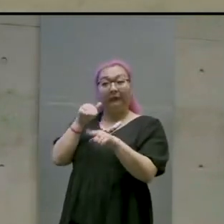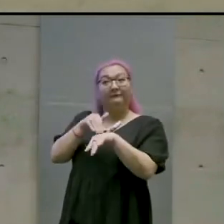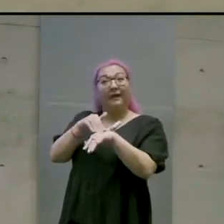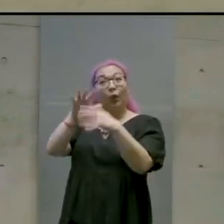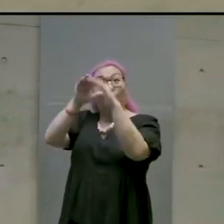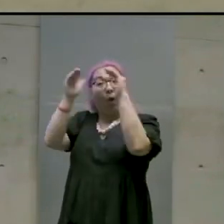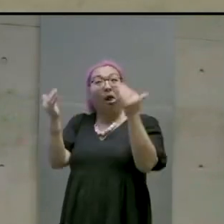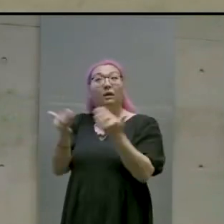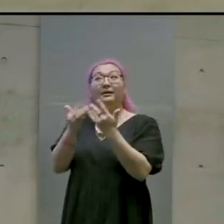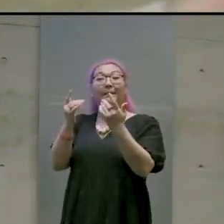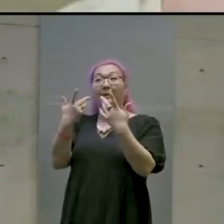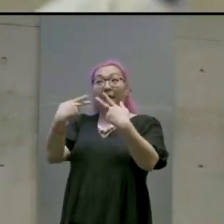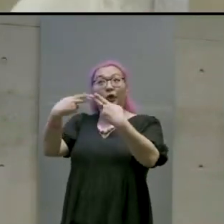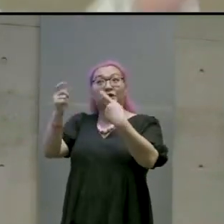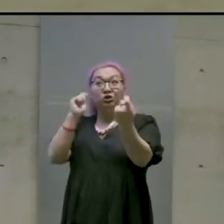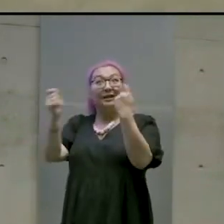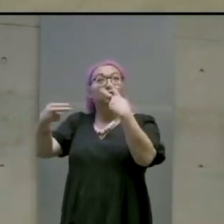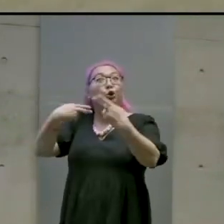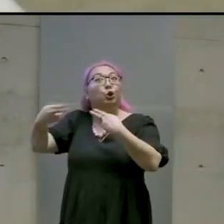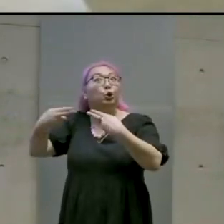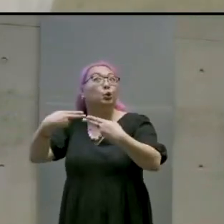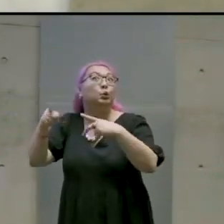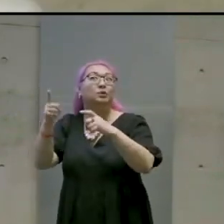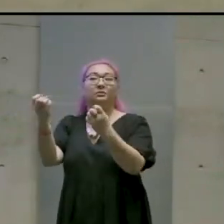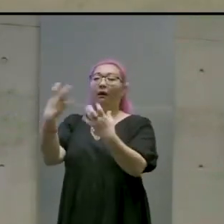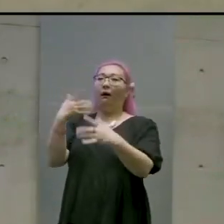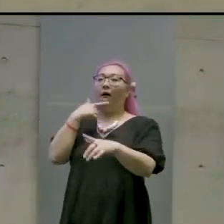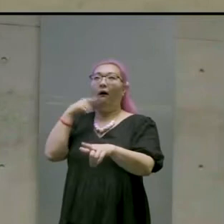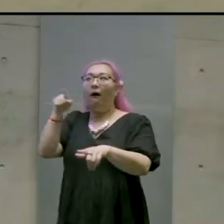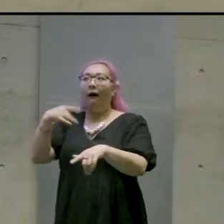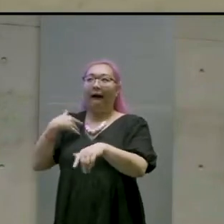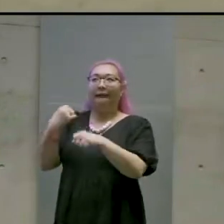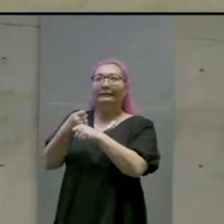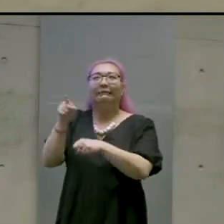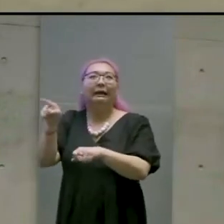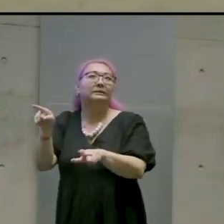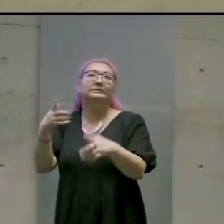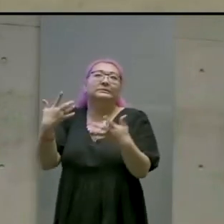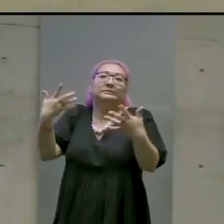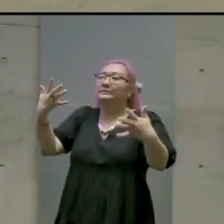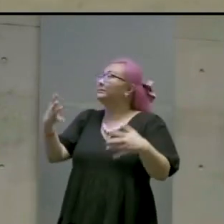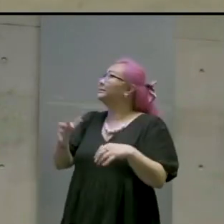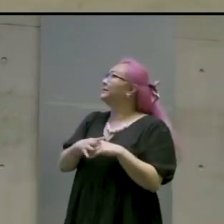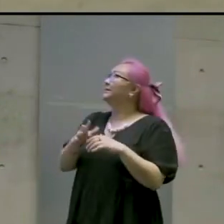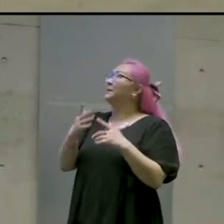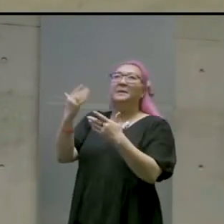going around, or indeed catastrophes that you solve, galaxies that you save, and so forth.